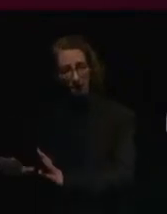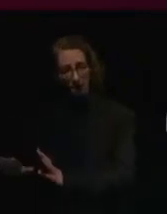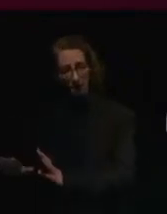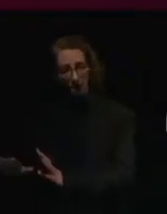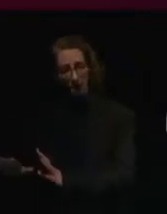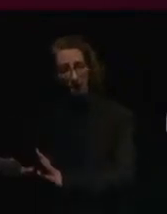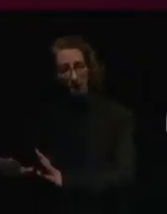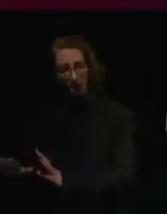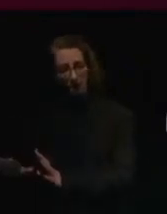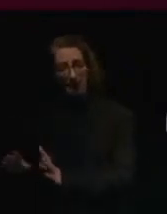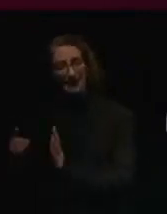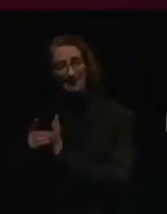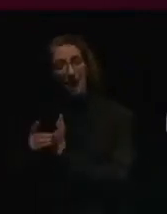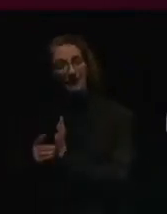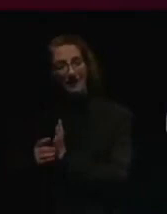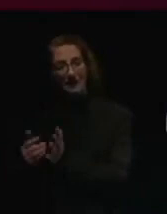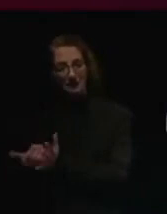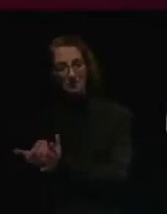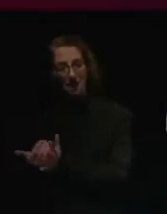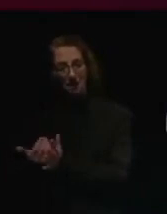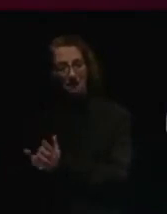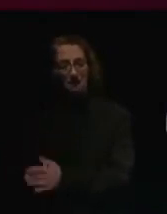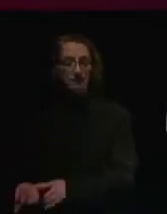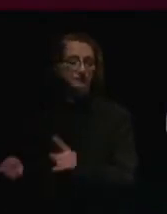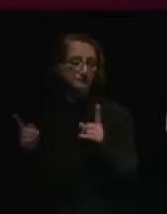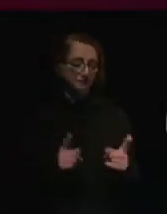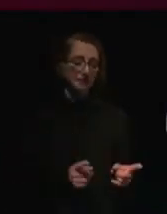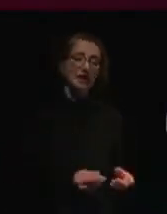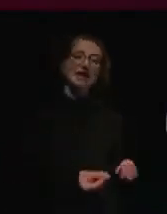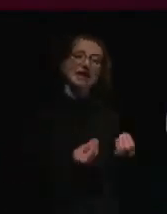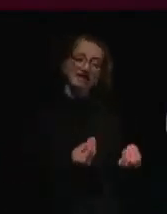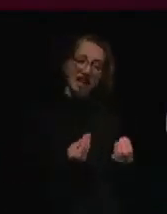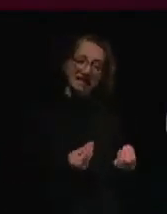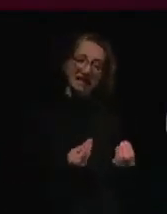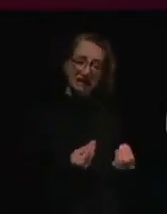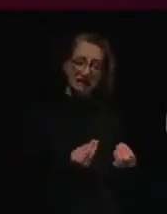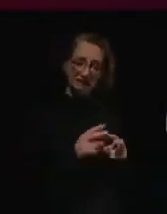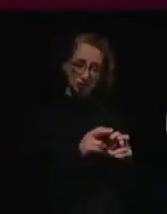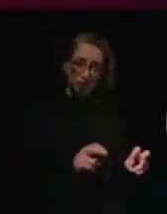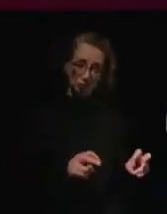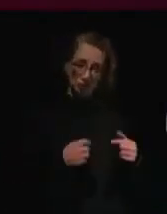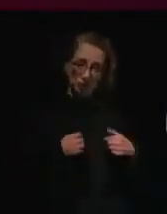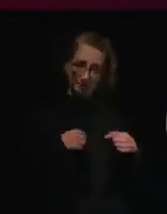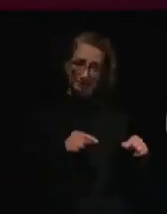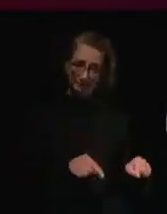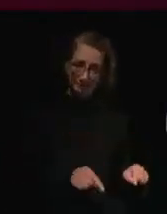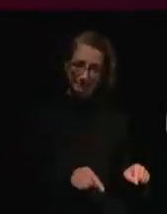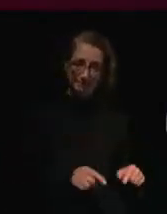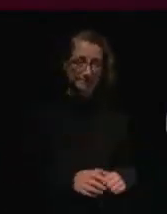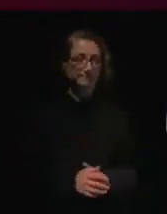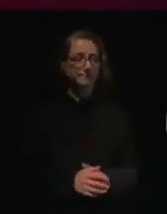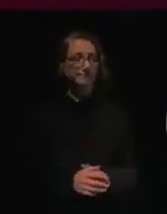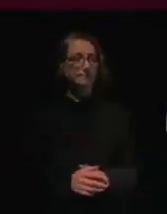we are trying to collect representative data, and with the qualitative study,